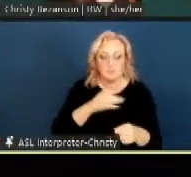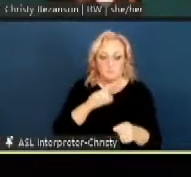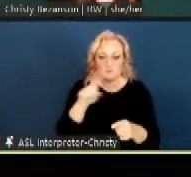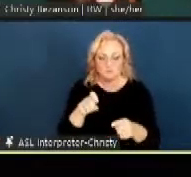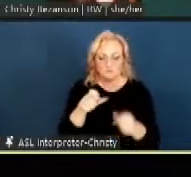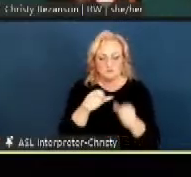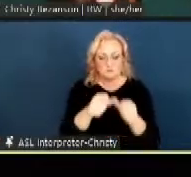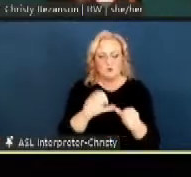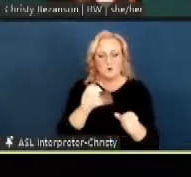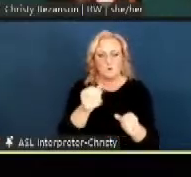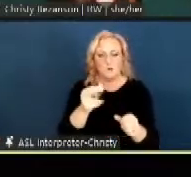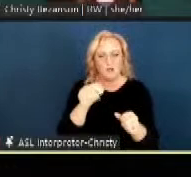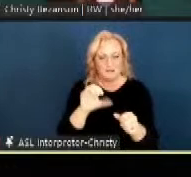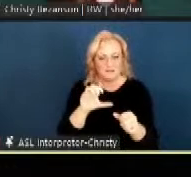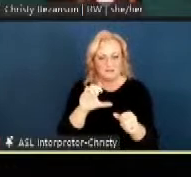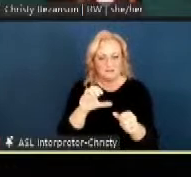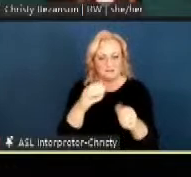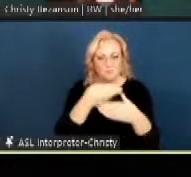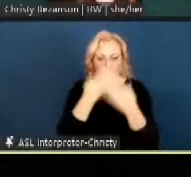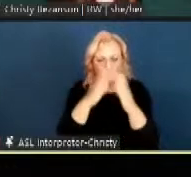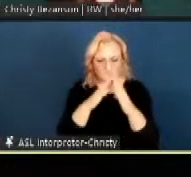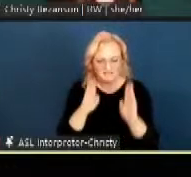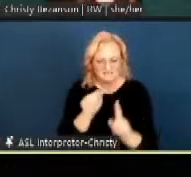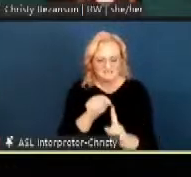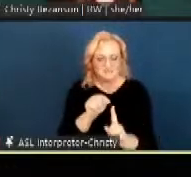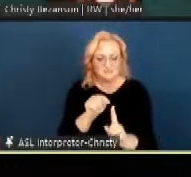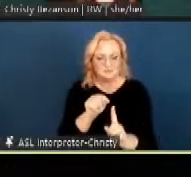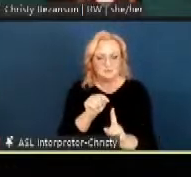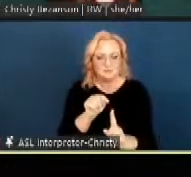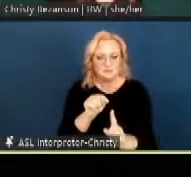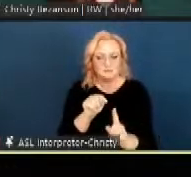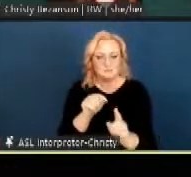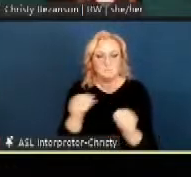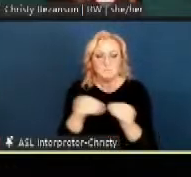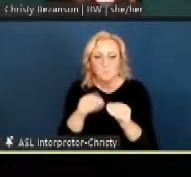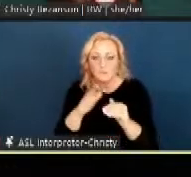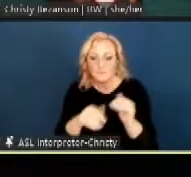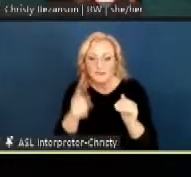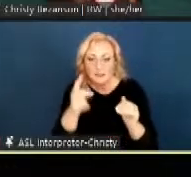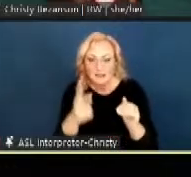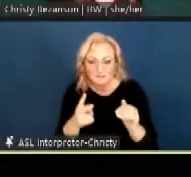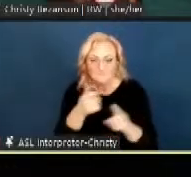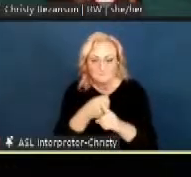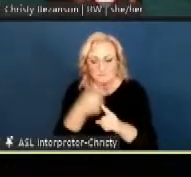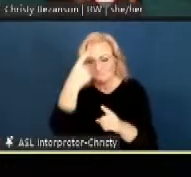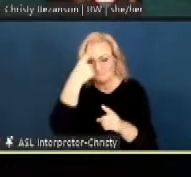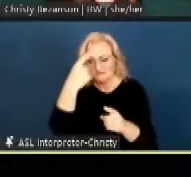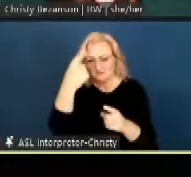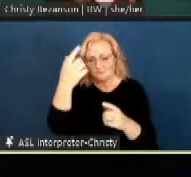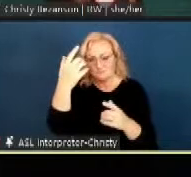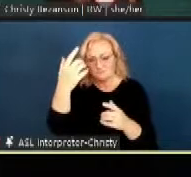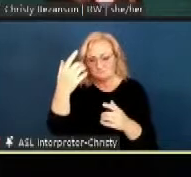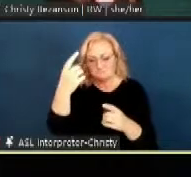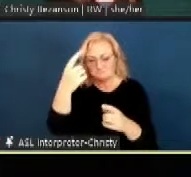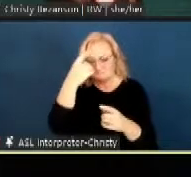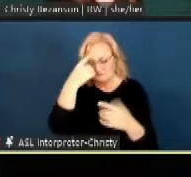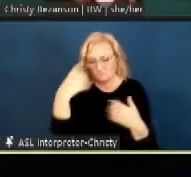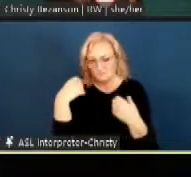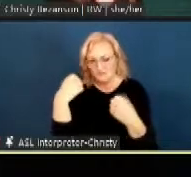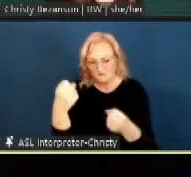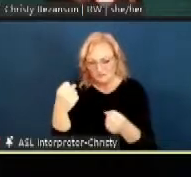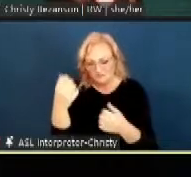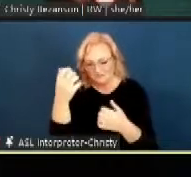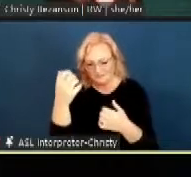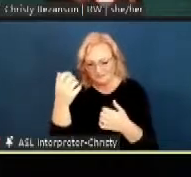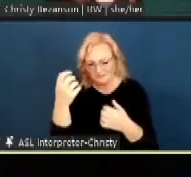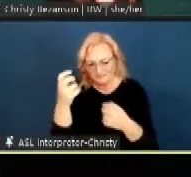chronically homeless, is it more than half have either a mental health issue or a